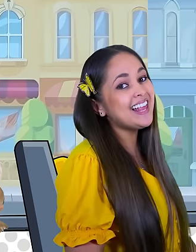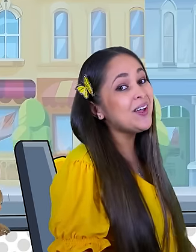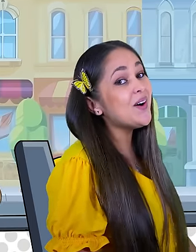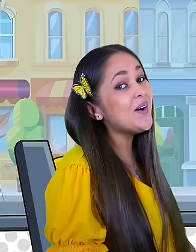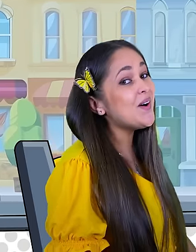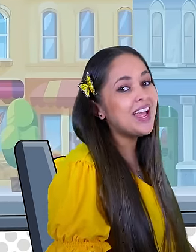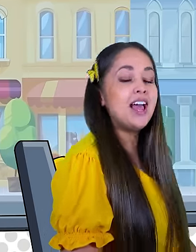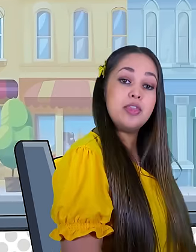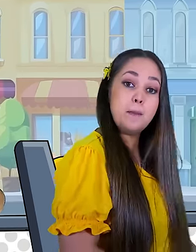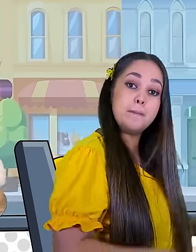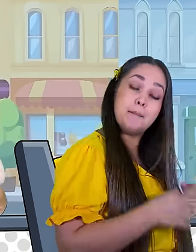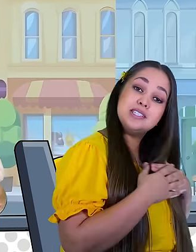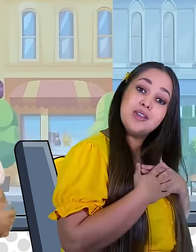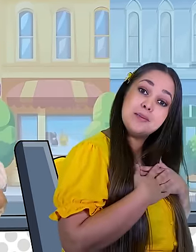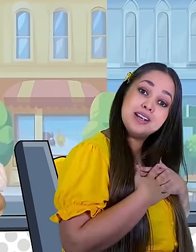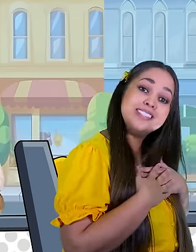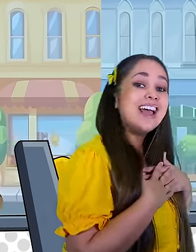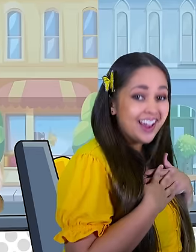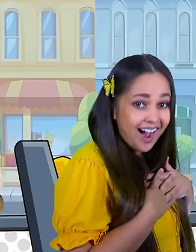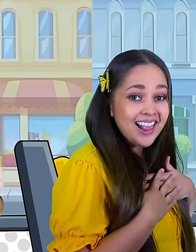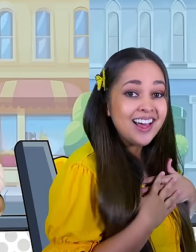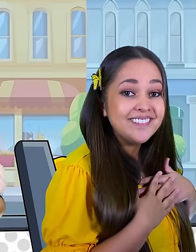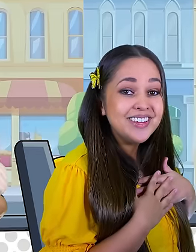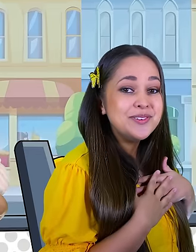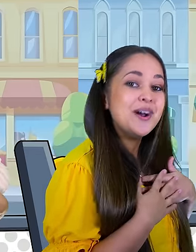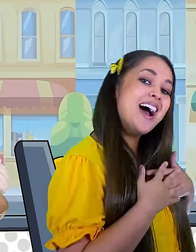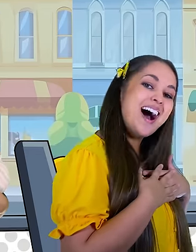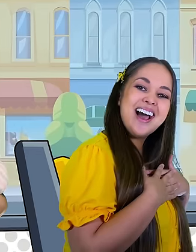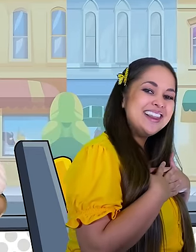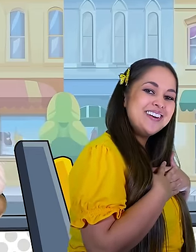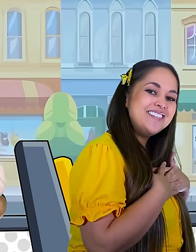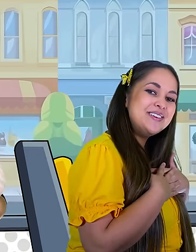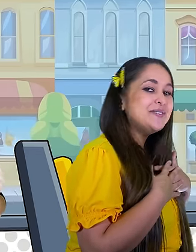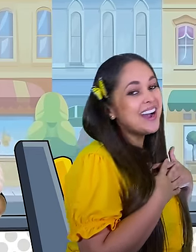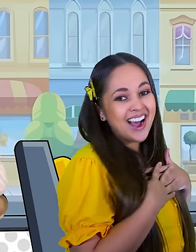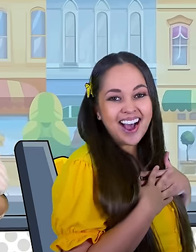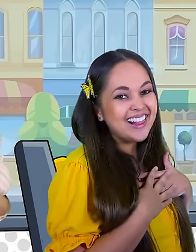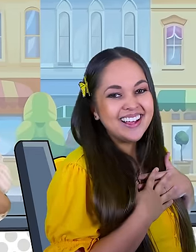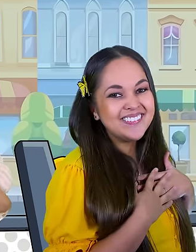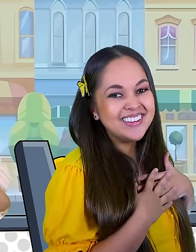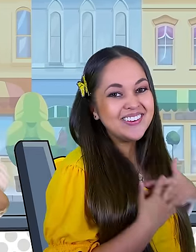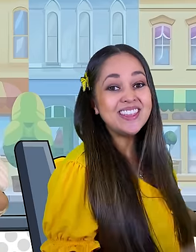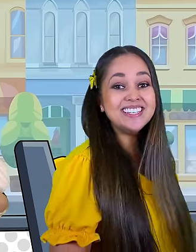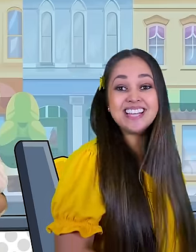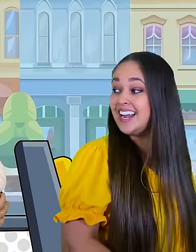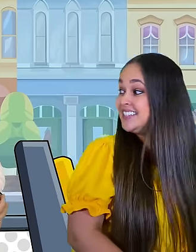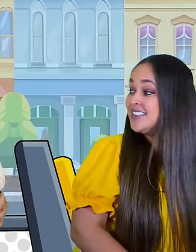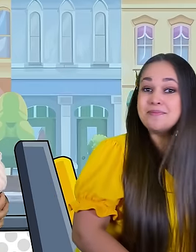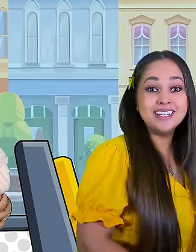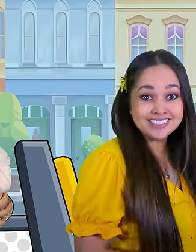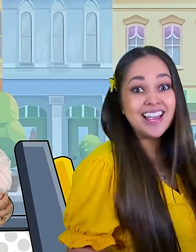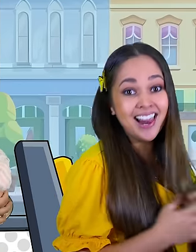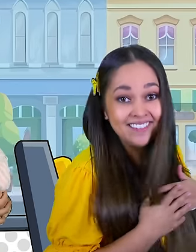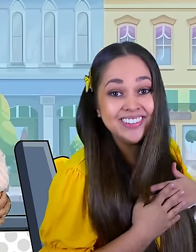day long. The mommies on the bus say, I love you, I love you, I love you. The daddies